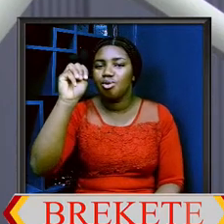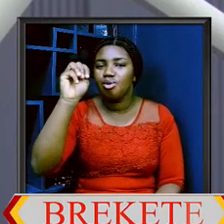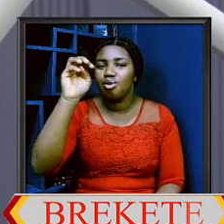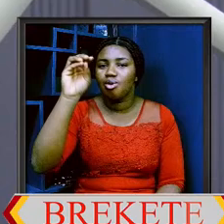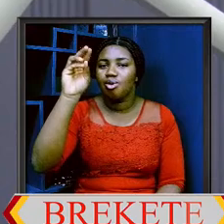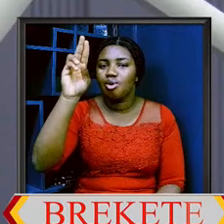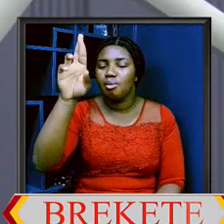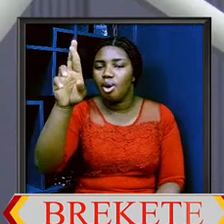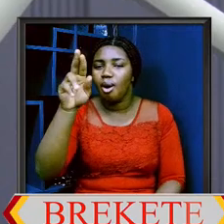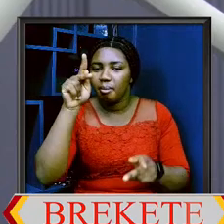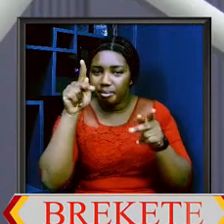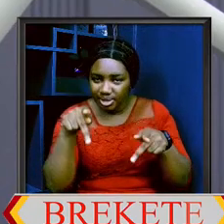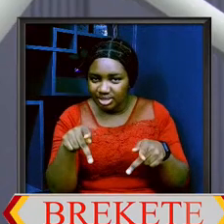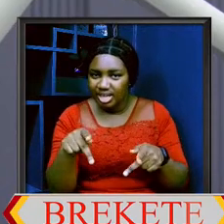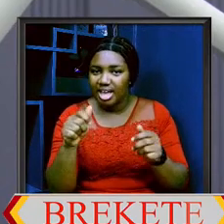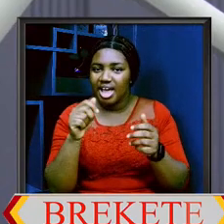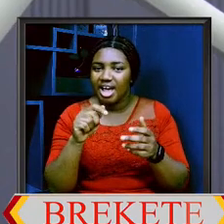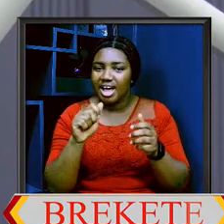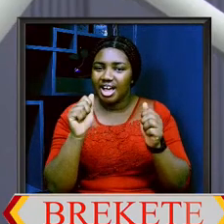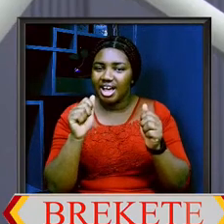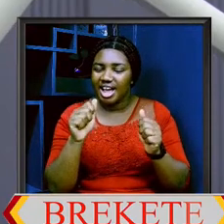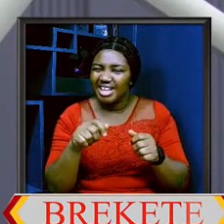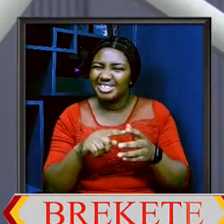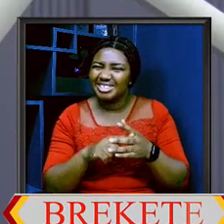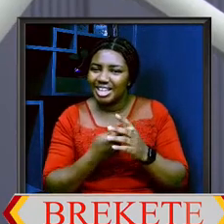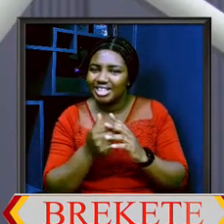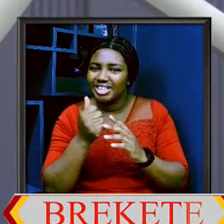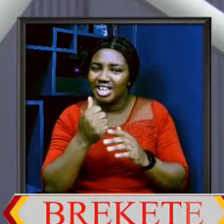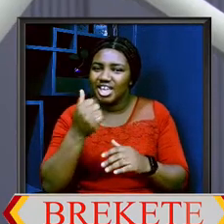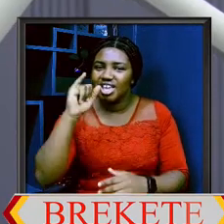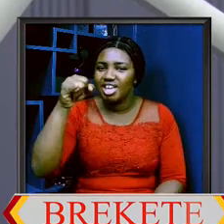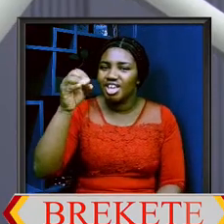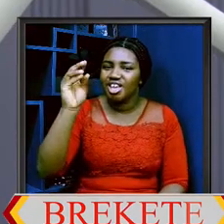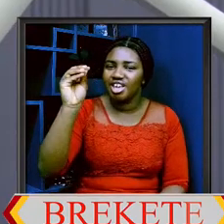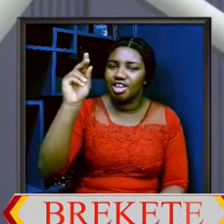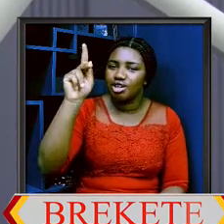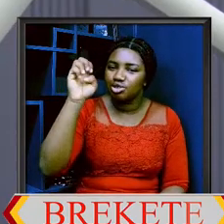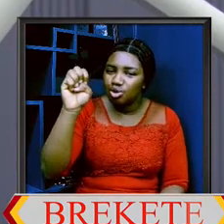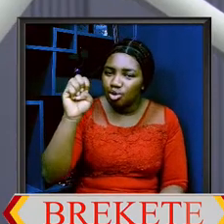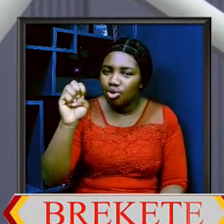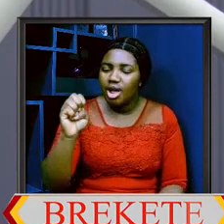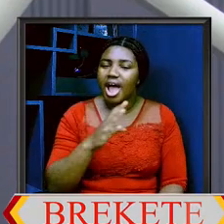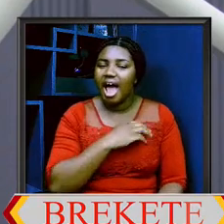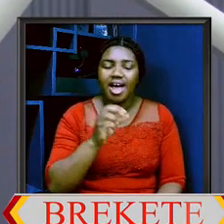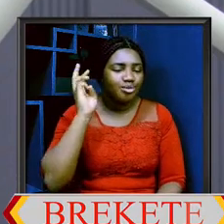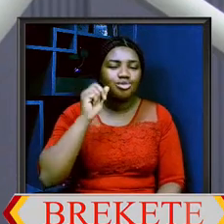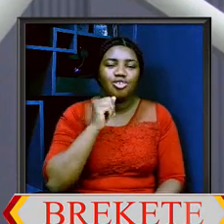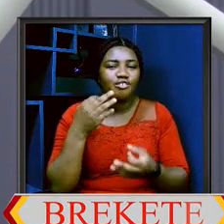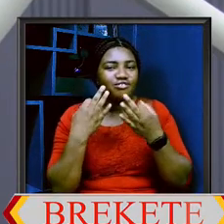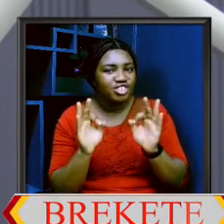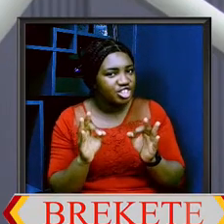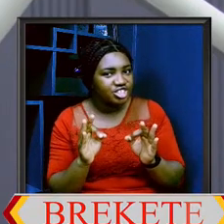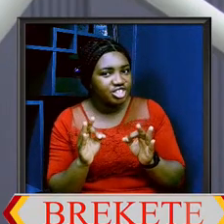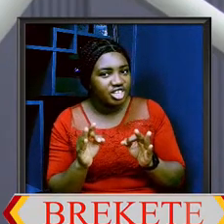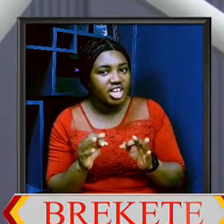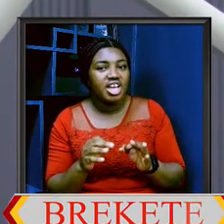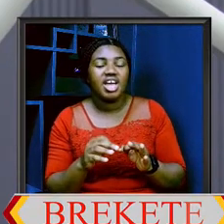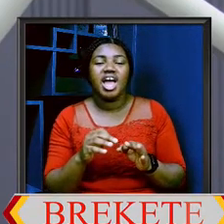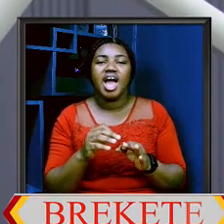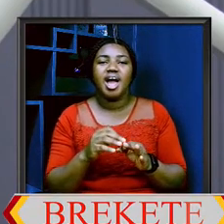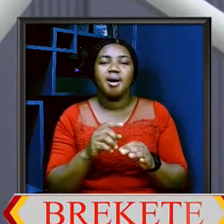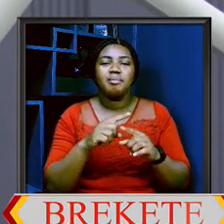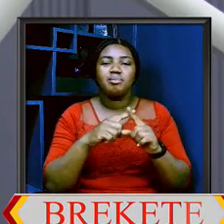it based on the body language reaction of the people the humorist will understand that this joke should stop